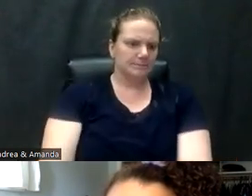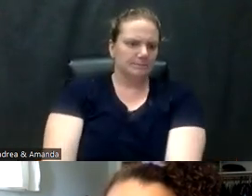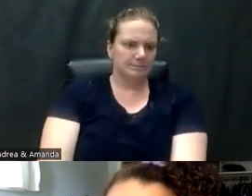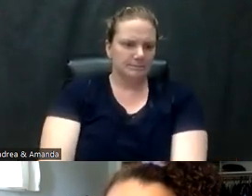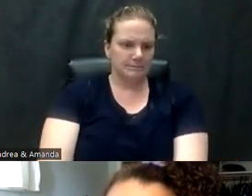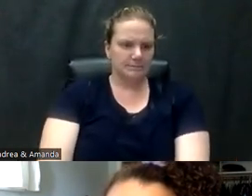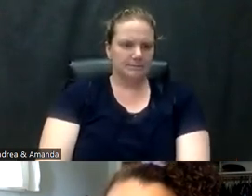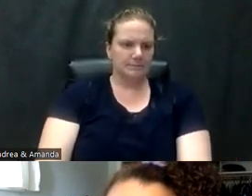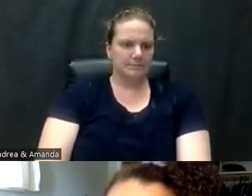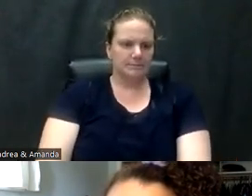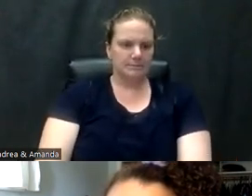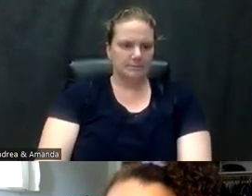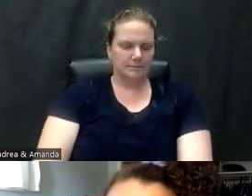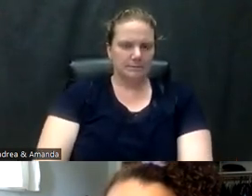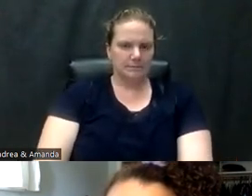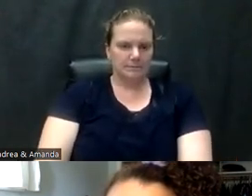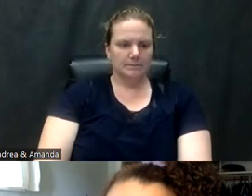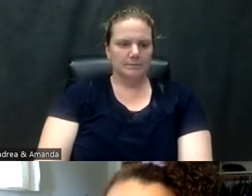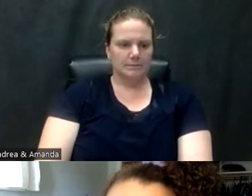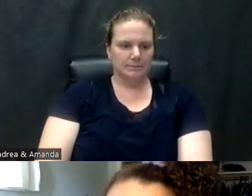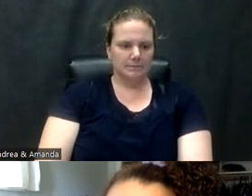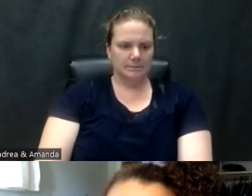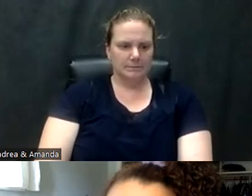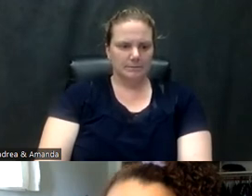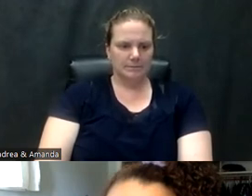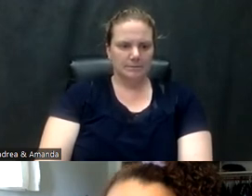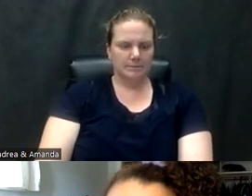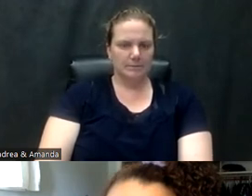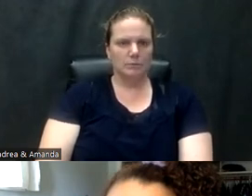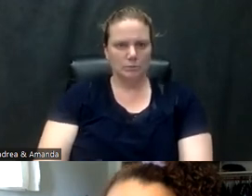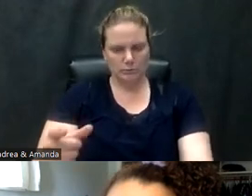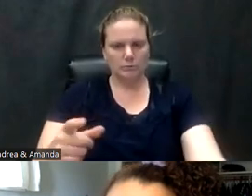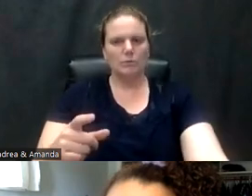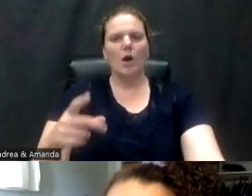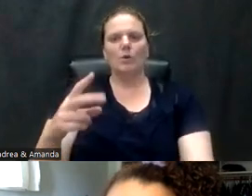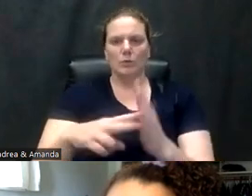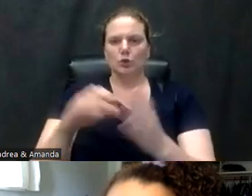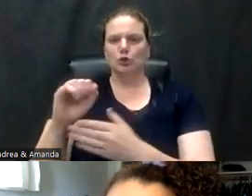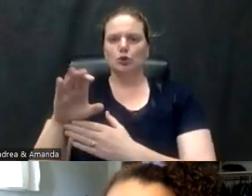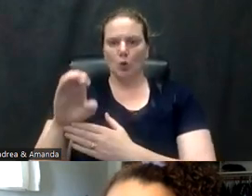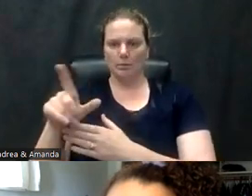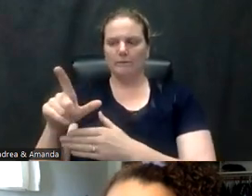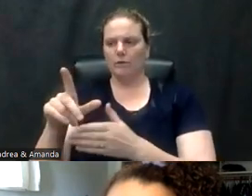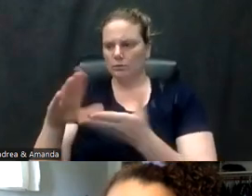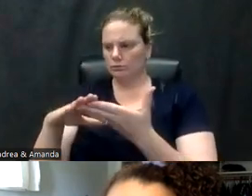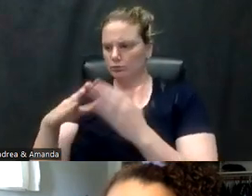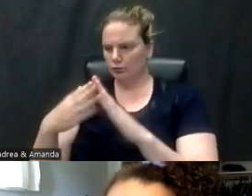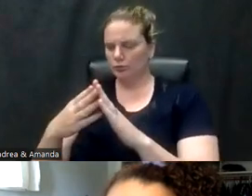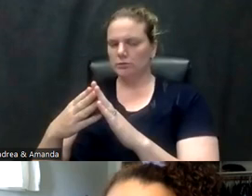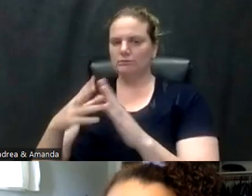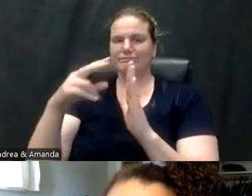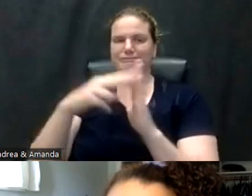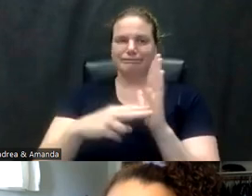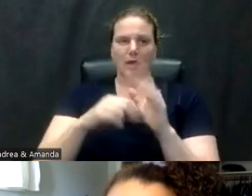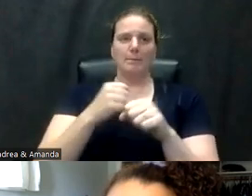So I'll just read their scope. That kind of gives you the scope of their community police review commission. They